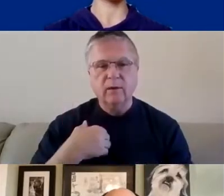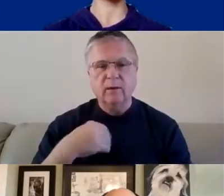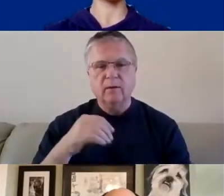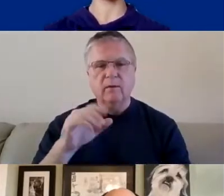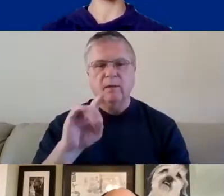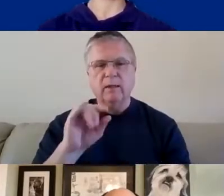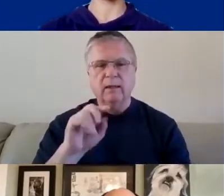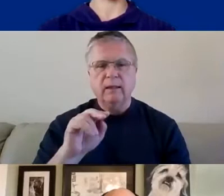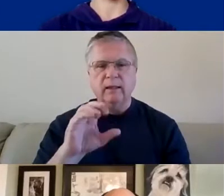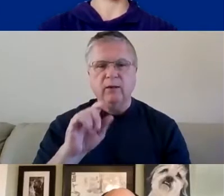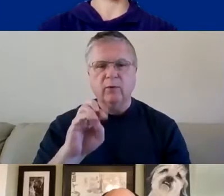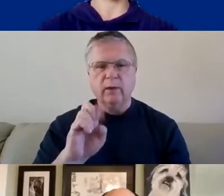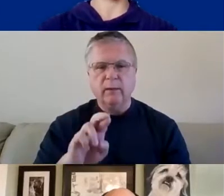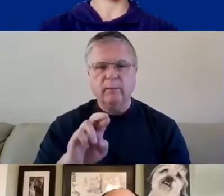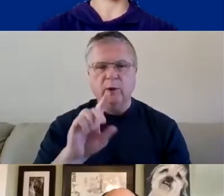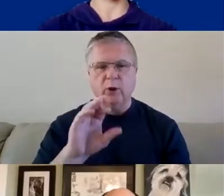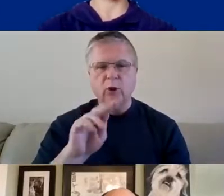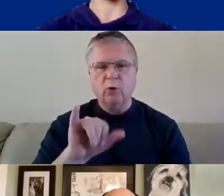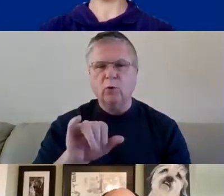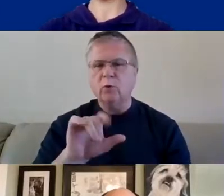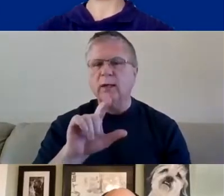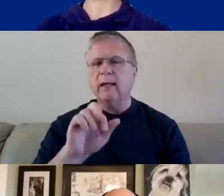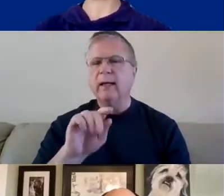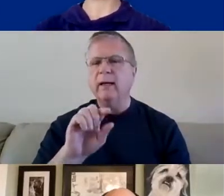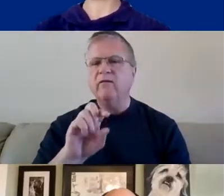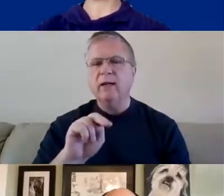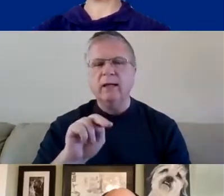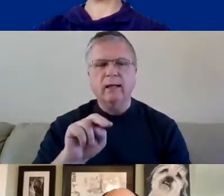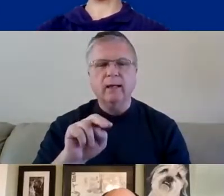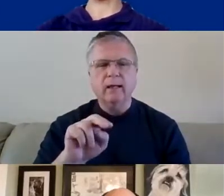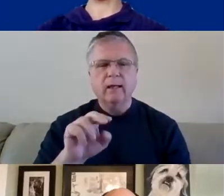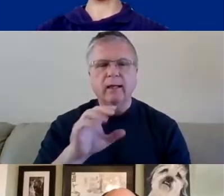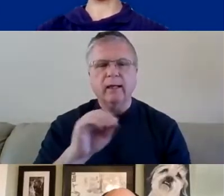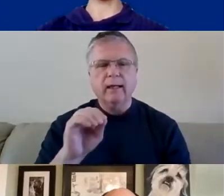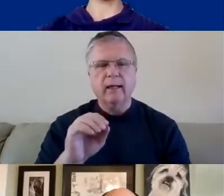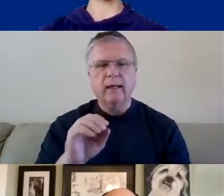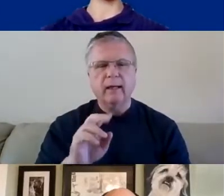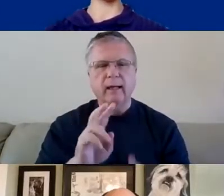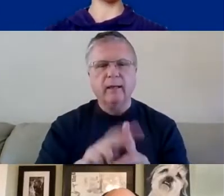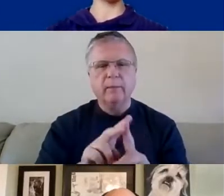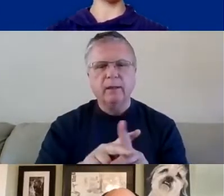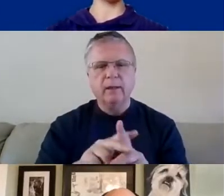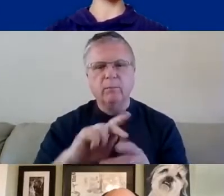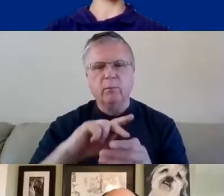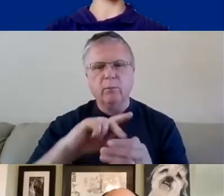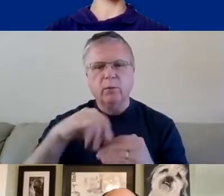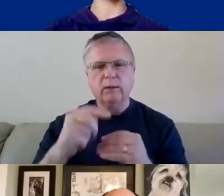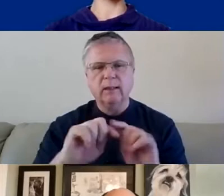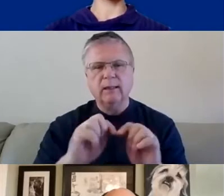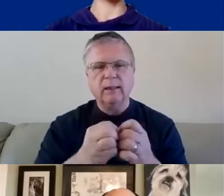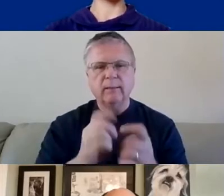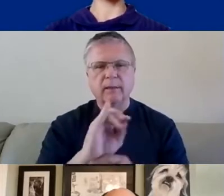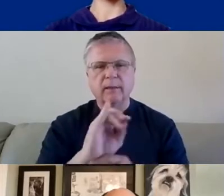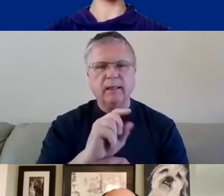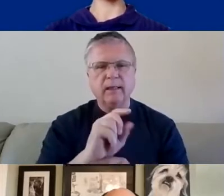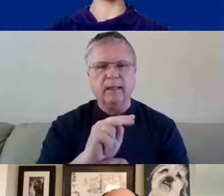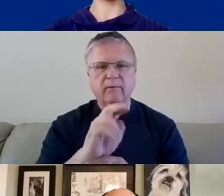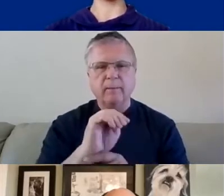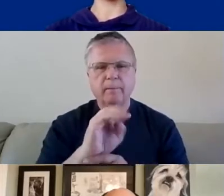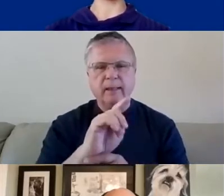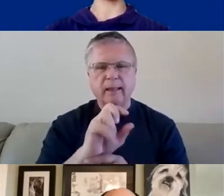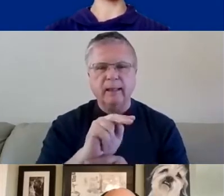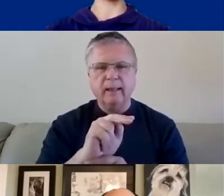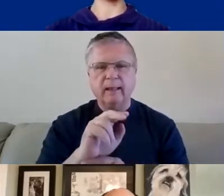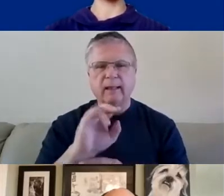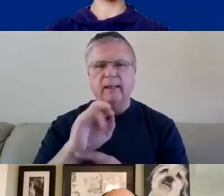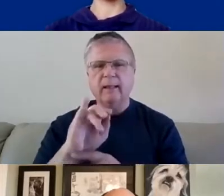and Mr. Corey Lehman. From the applicant project team, we have Kevin McKeegan, Ian